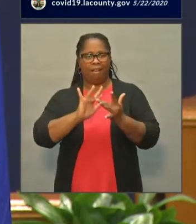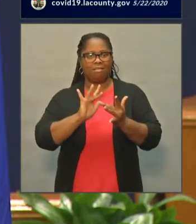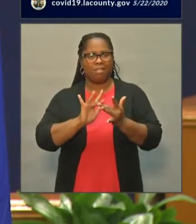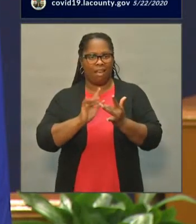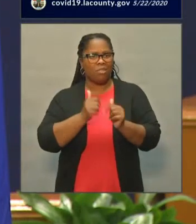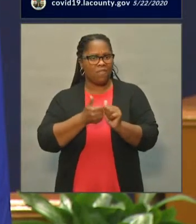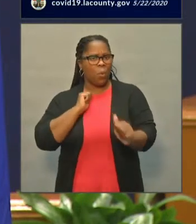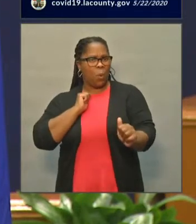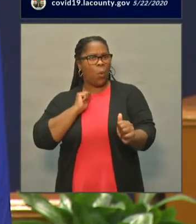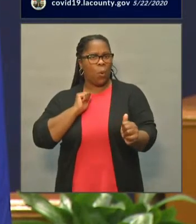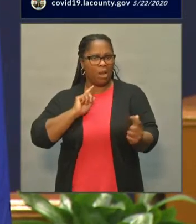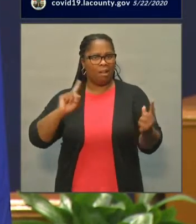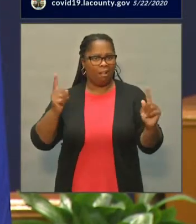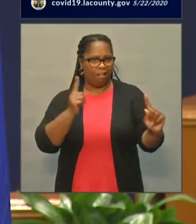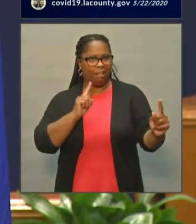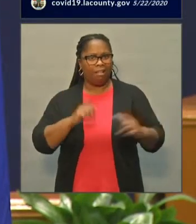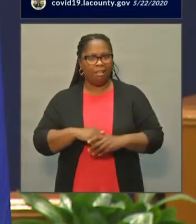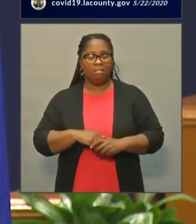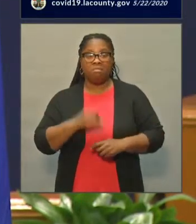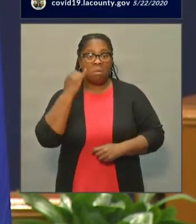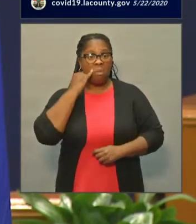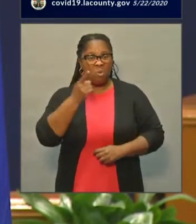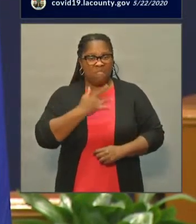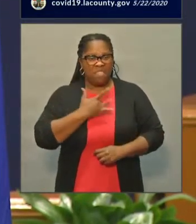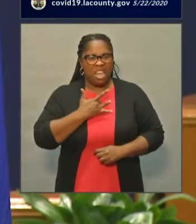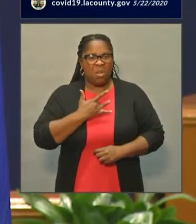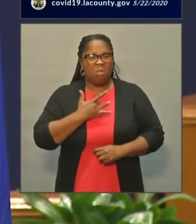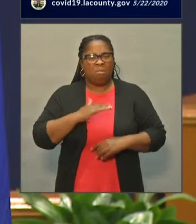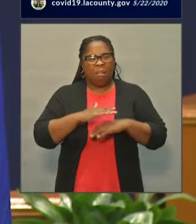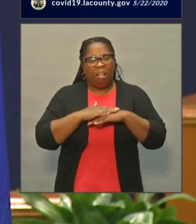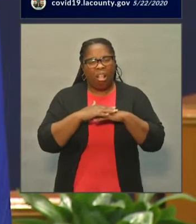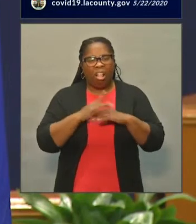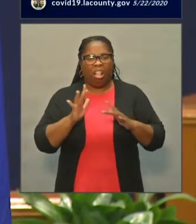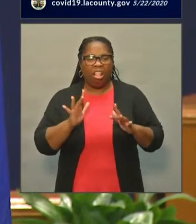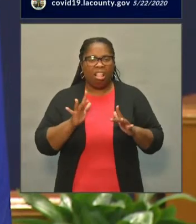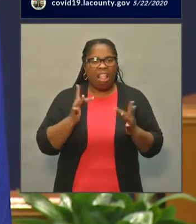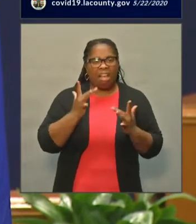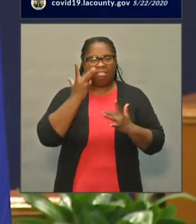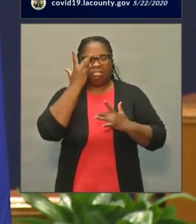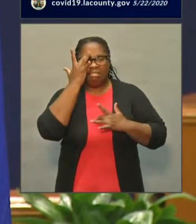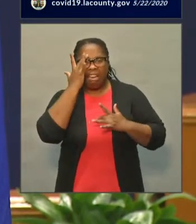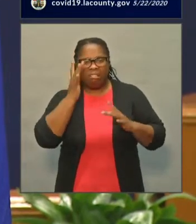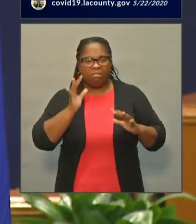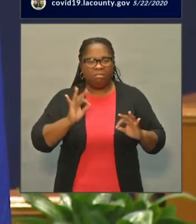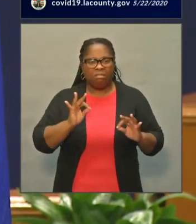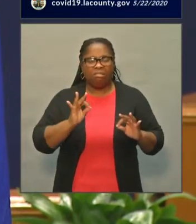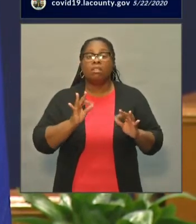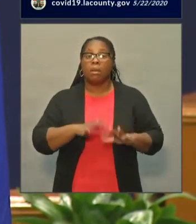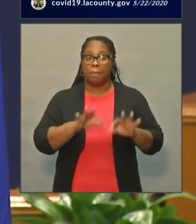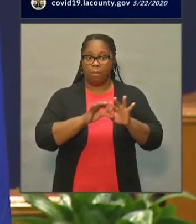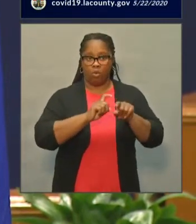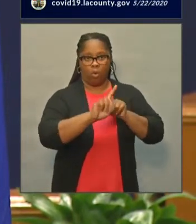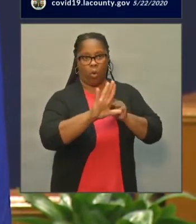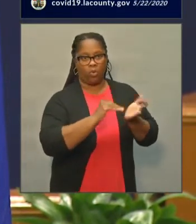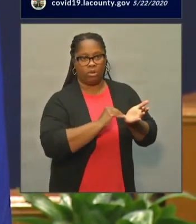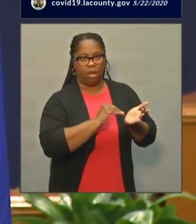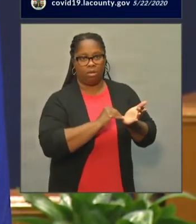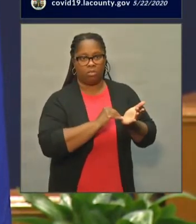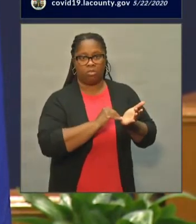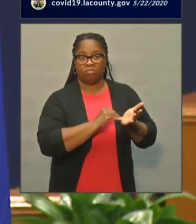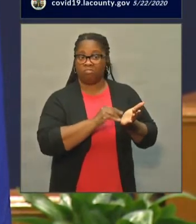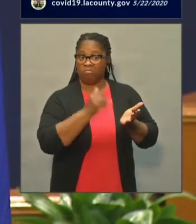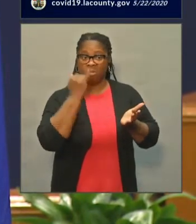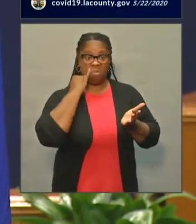any symptoms, even of mild illness, it is time to call your healthcare provider. And please call 211 if you need to